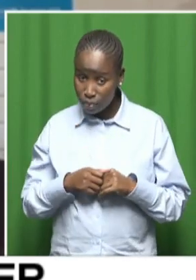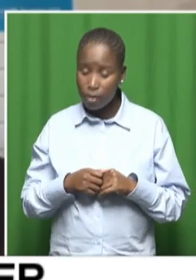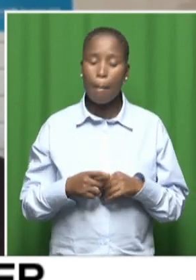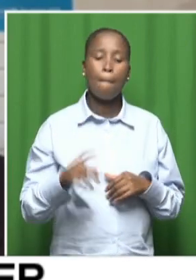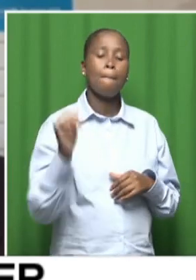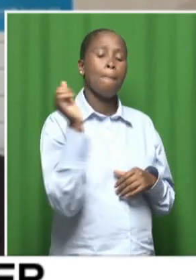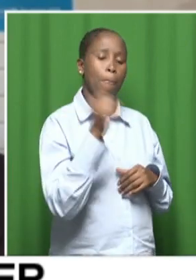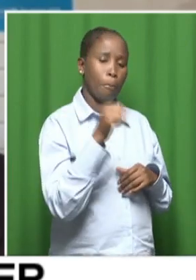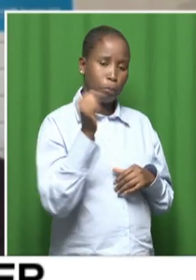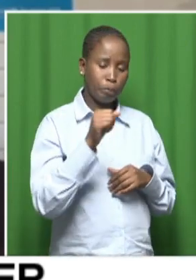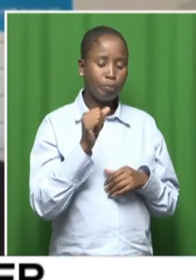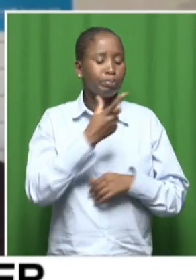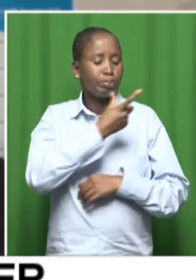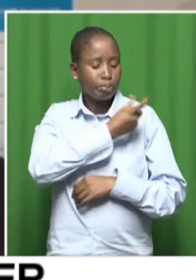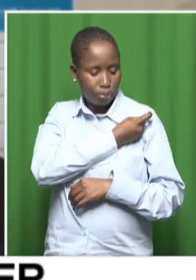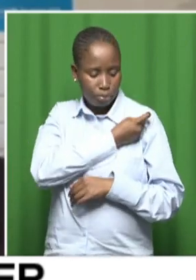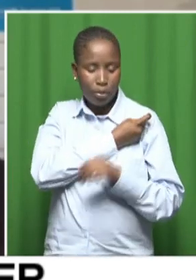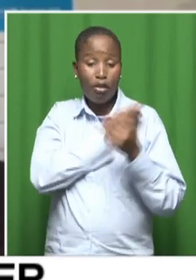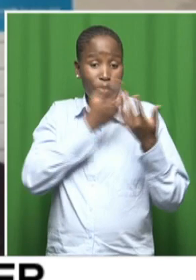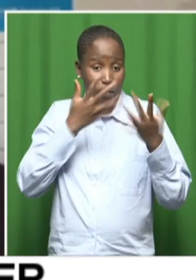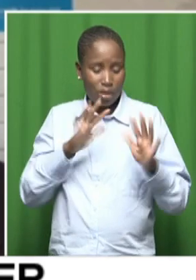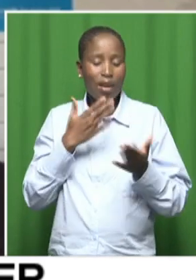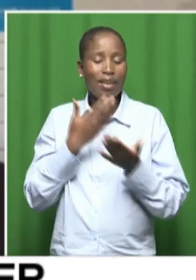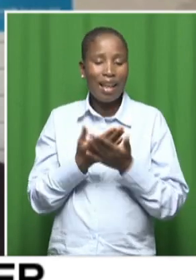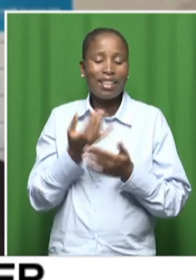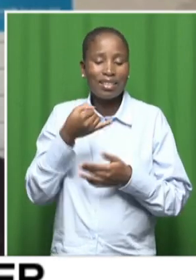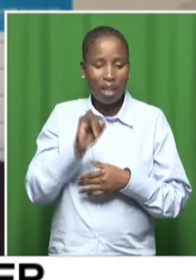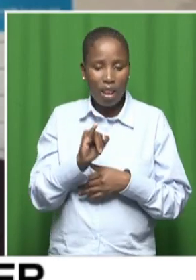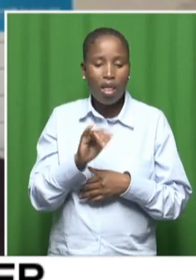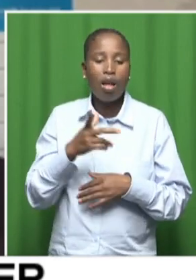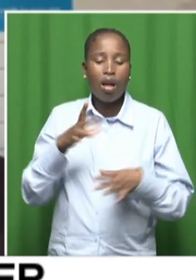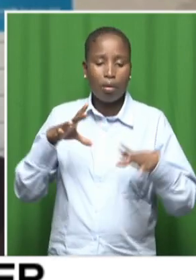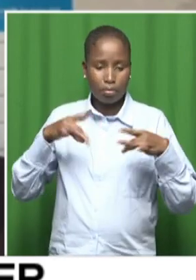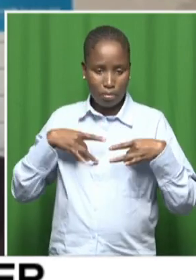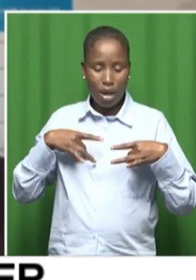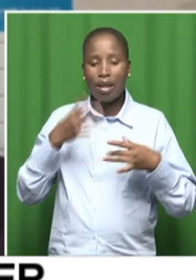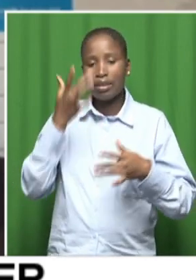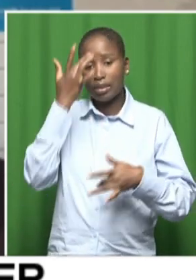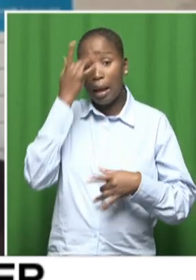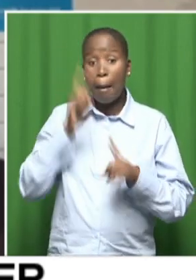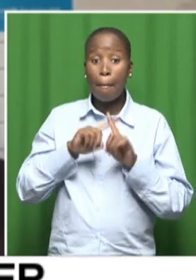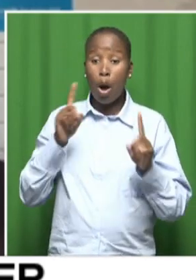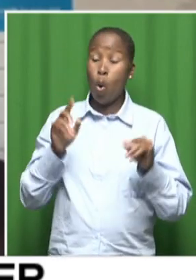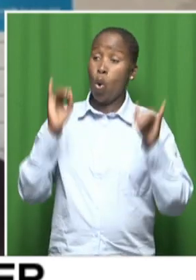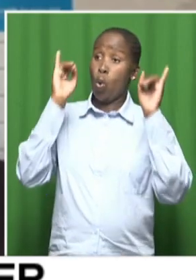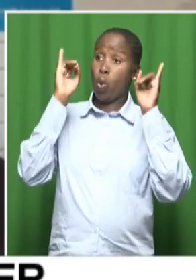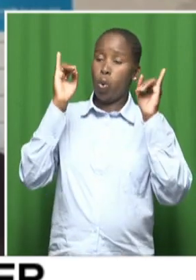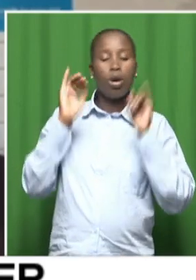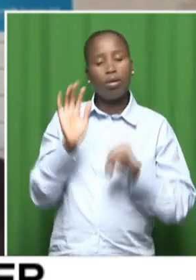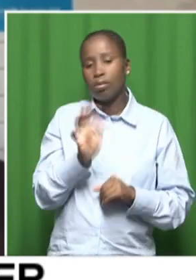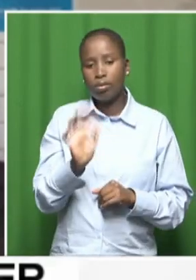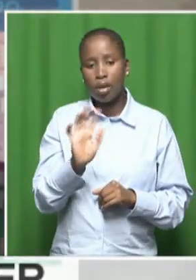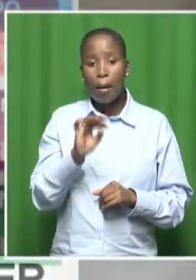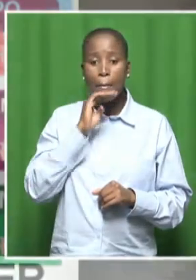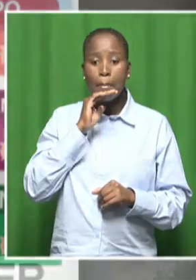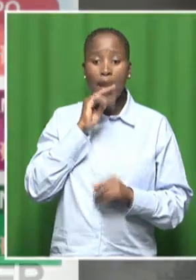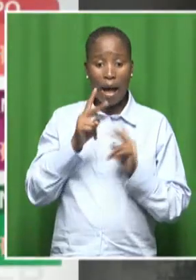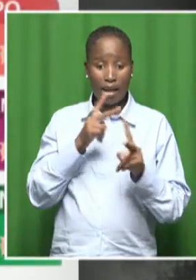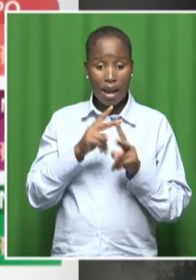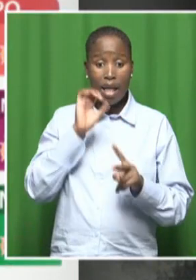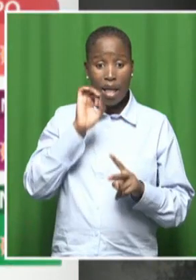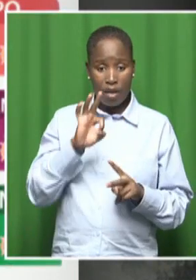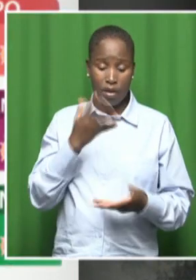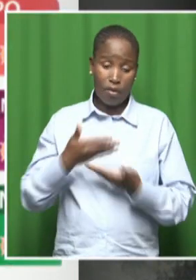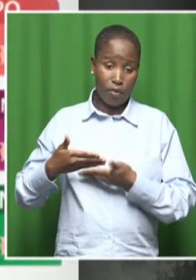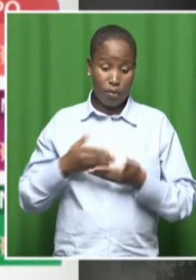You can still catch measles, but it will not be as severe, and you're also less likely to pass it on again. As a child or as